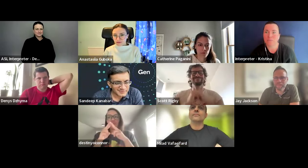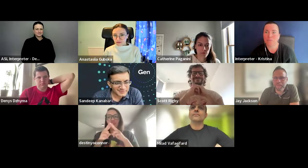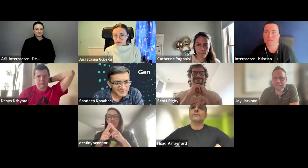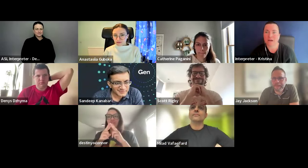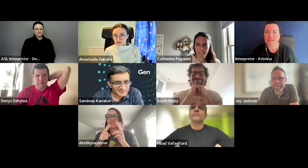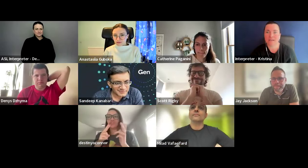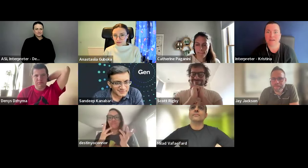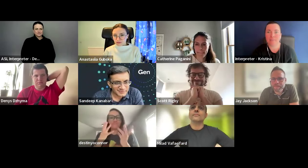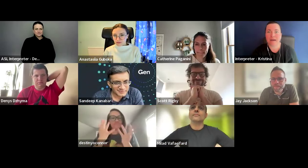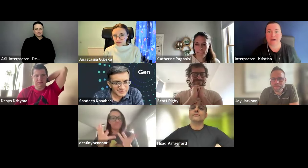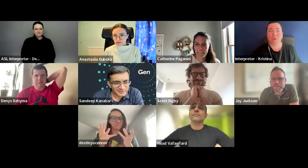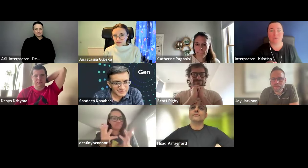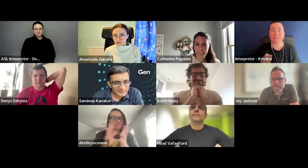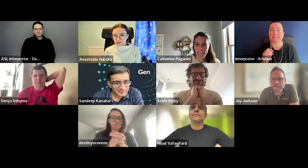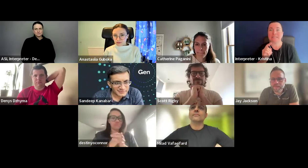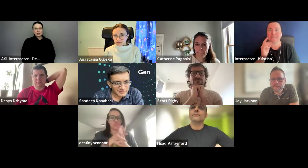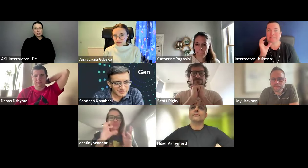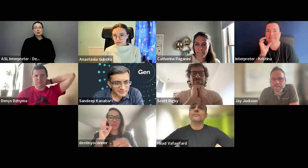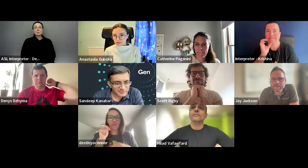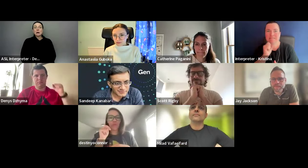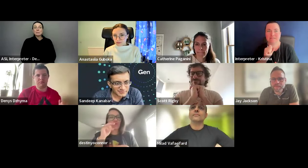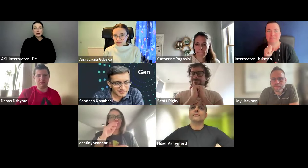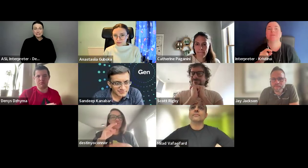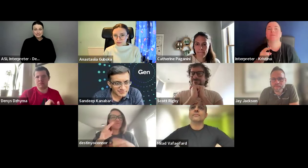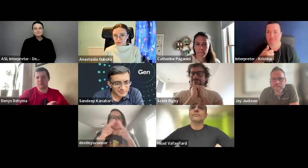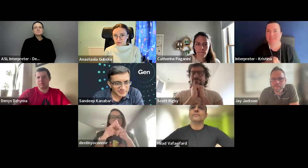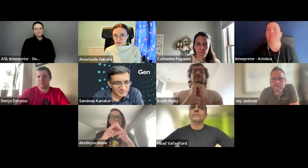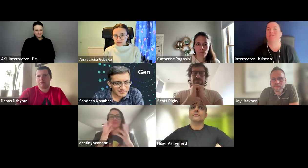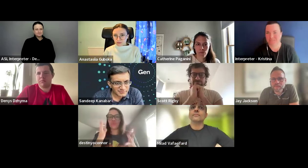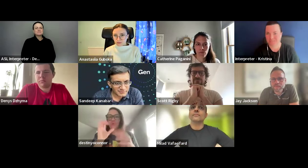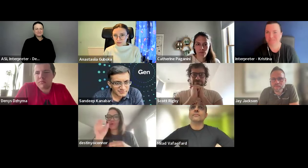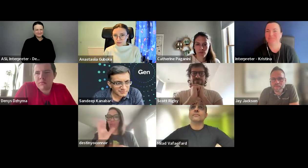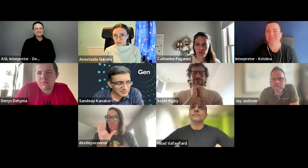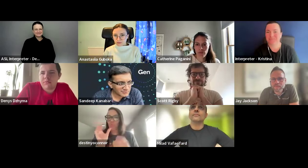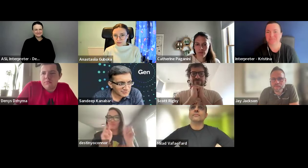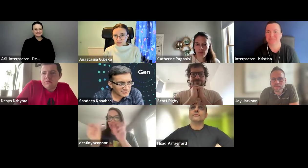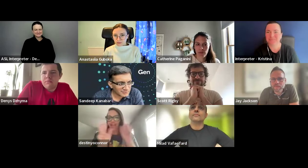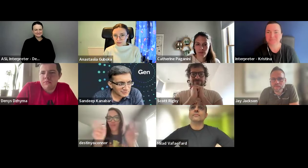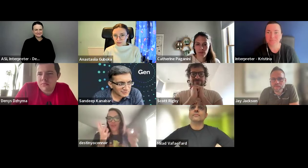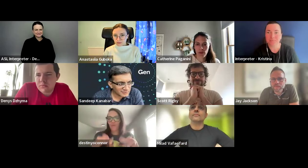Next up, we'll be talking about KubeCon Paris. Thank you.